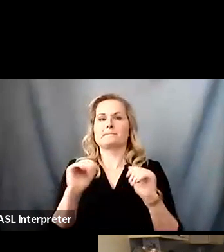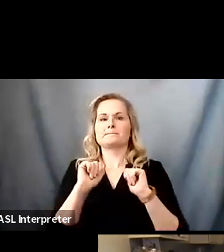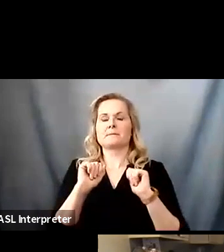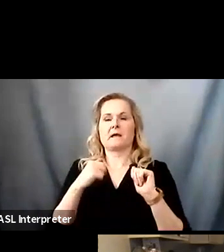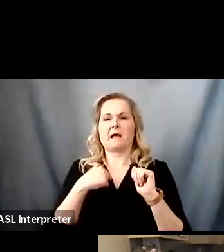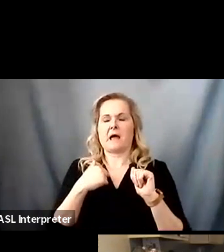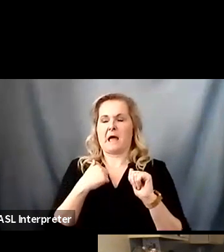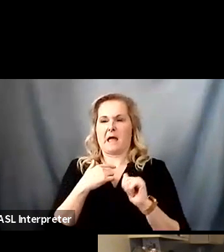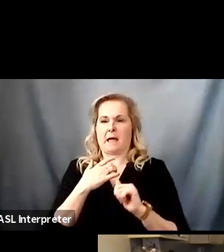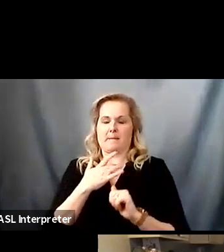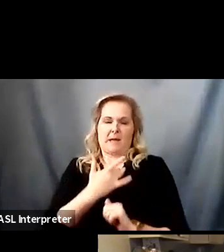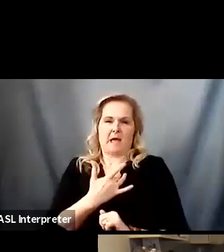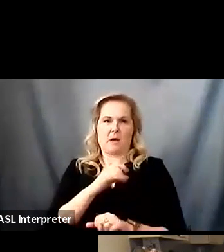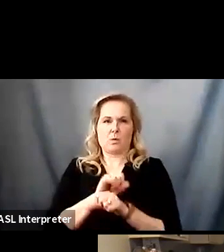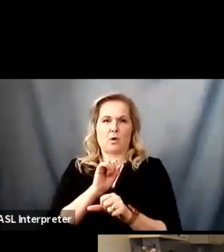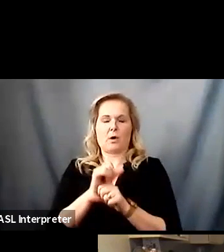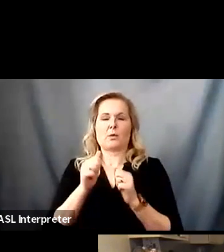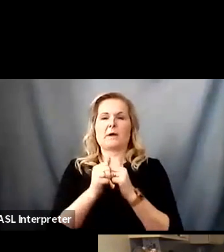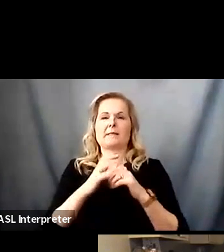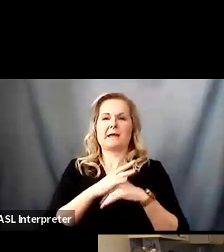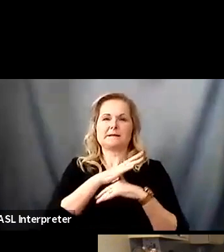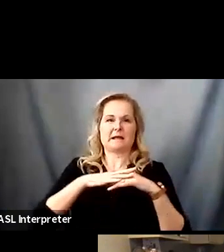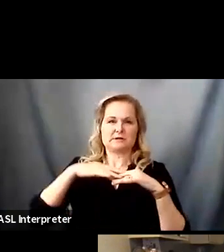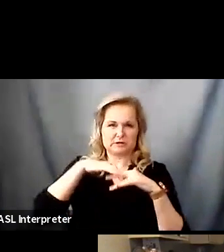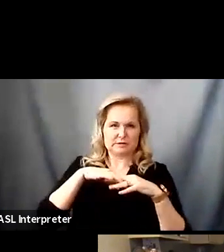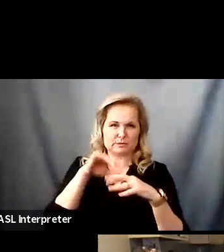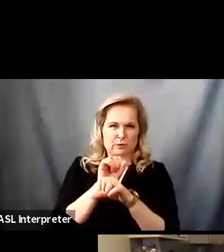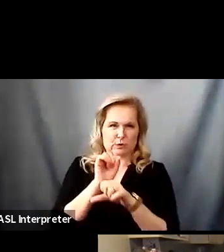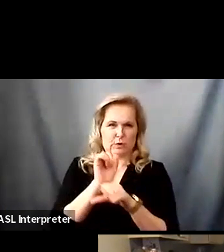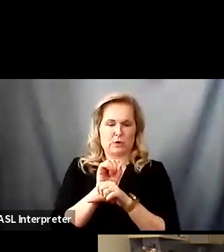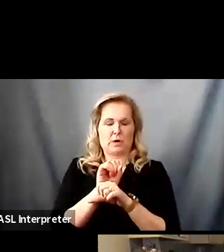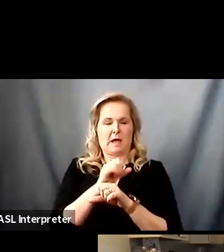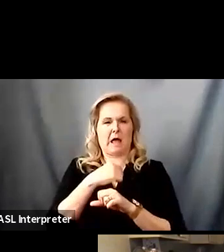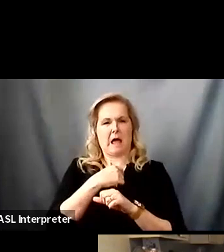I work primarily in Indigenous and new work, looking to